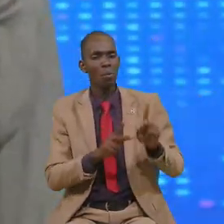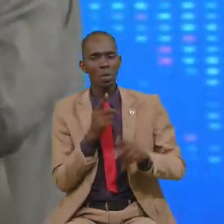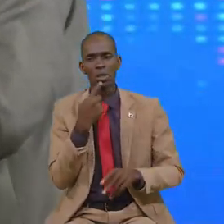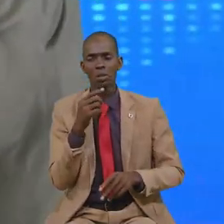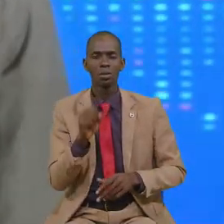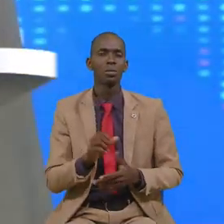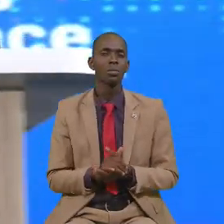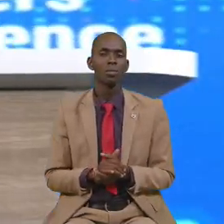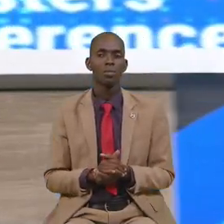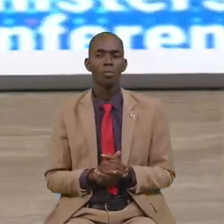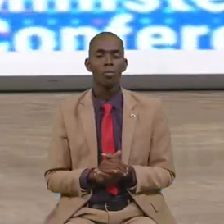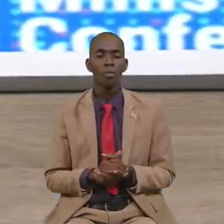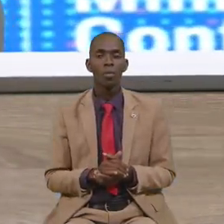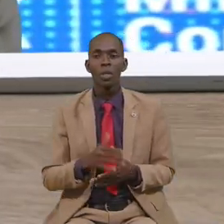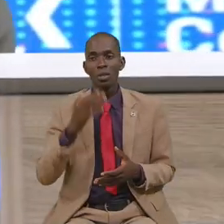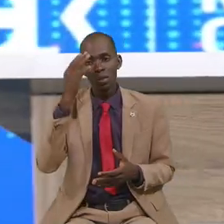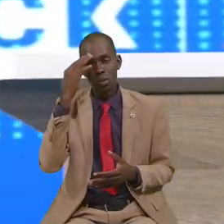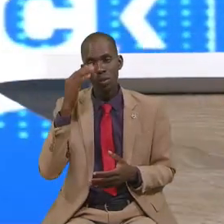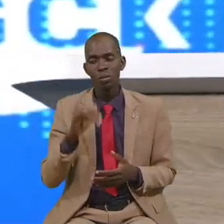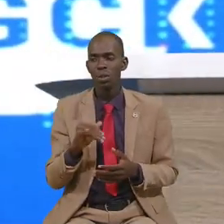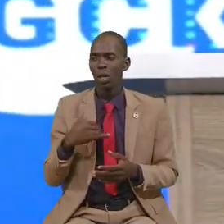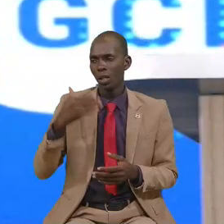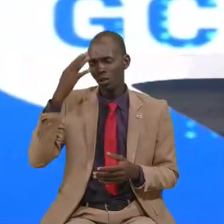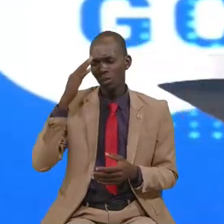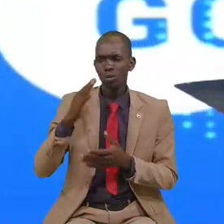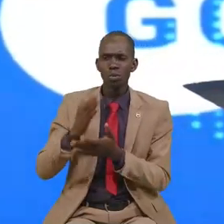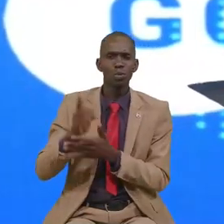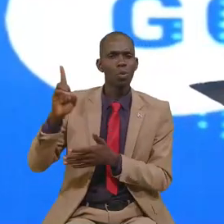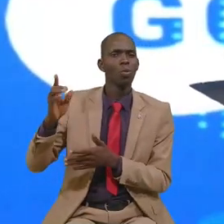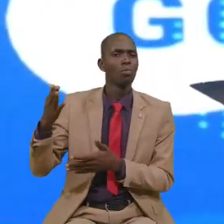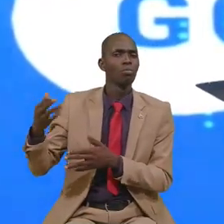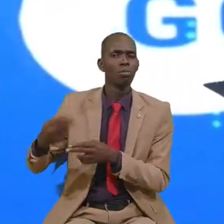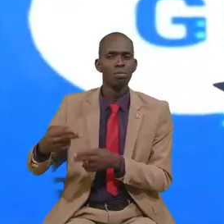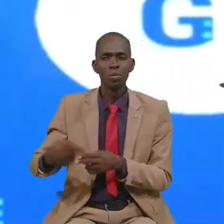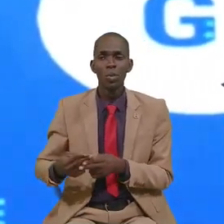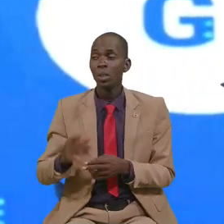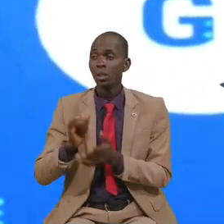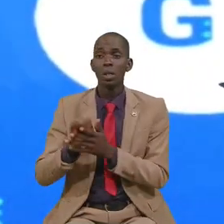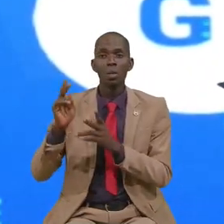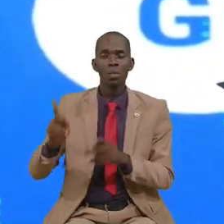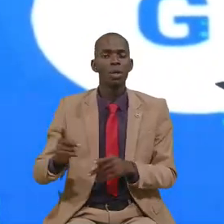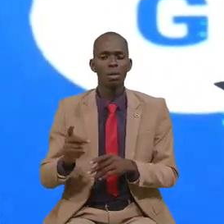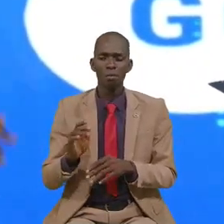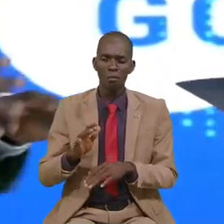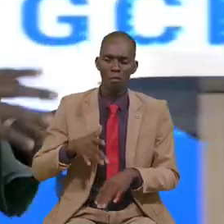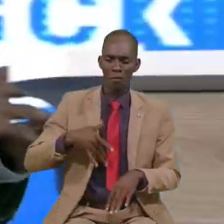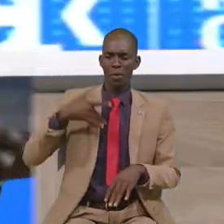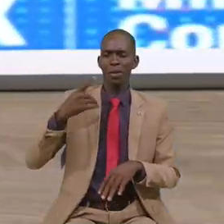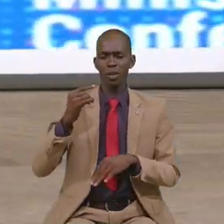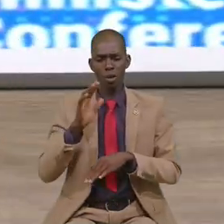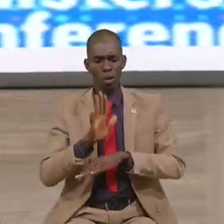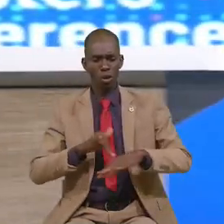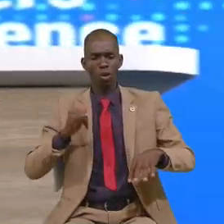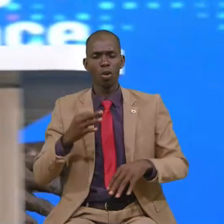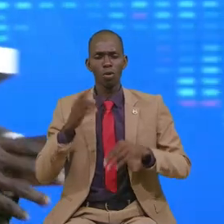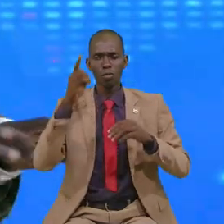you may know the name, Lester Sumrall. Lester Sumrall felt the call of God. And then he